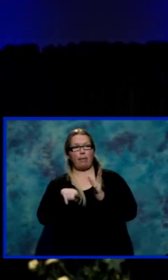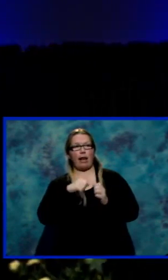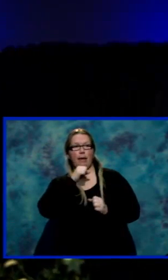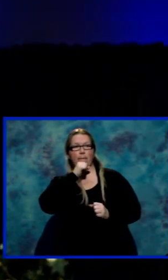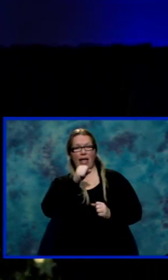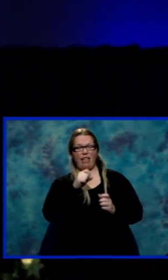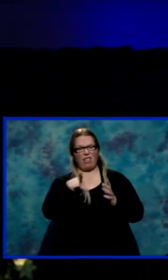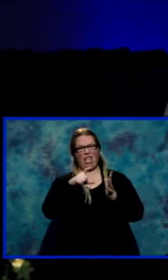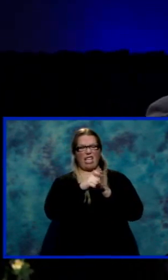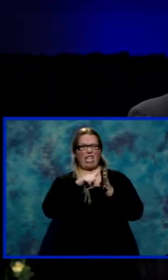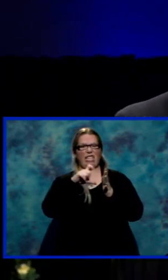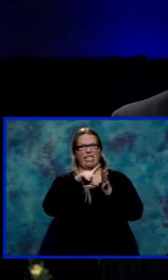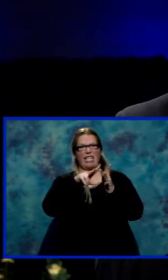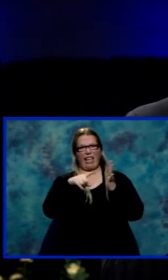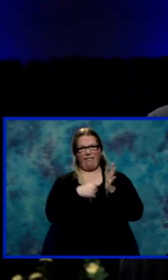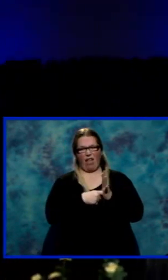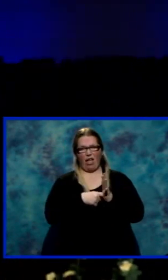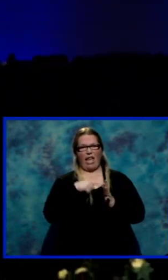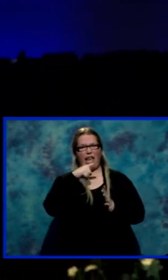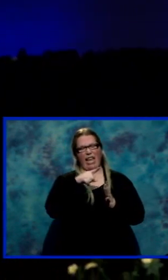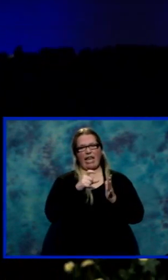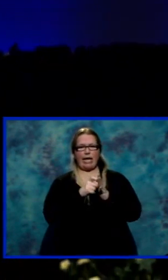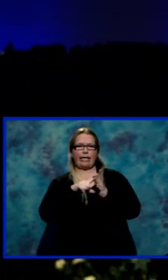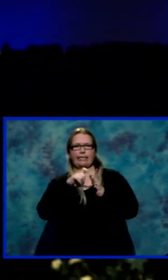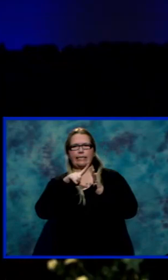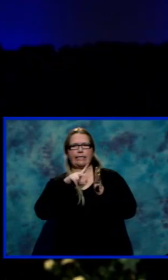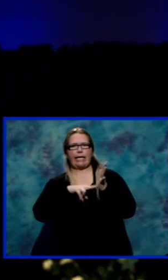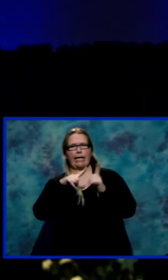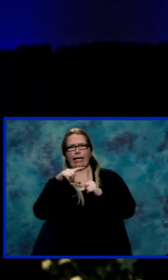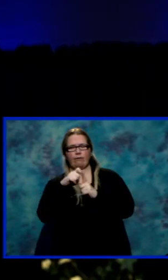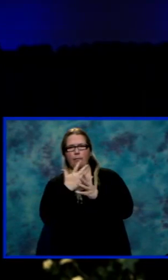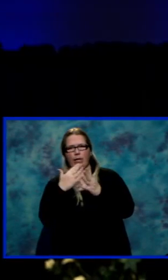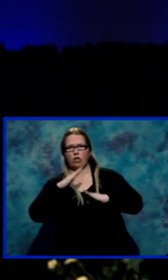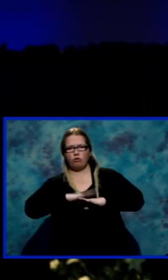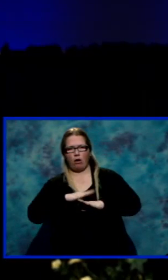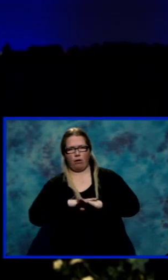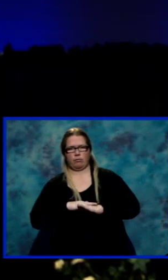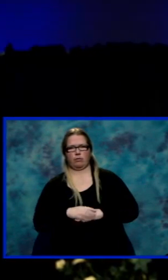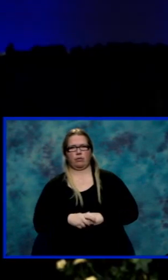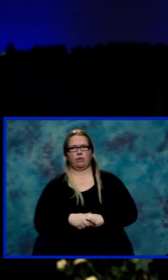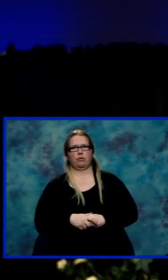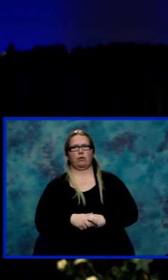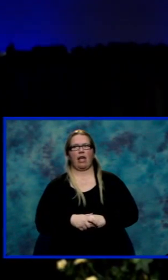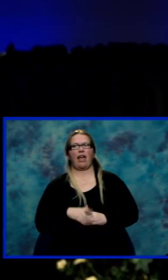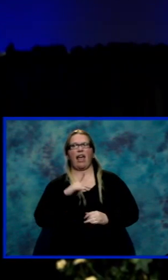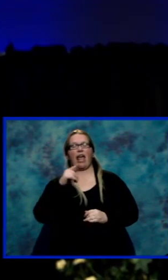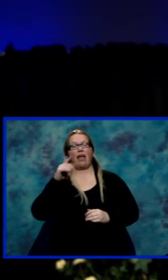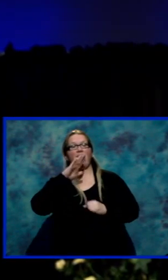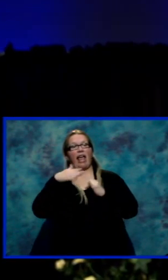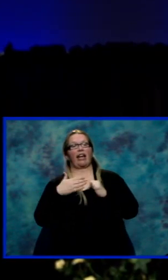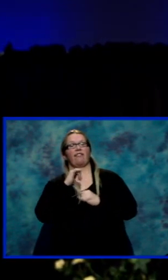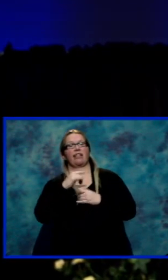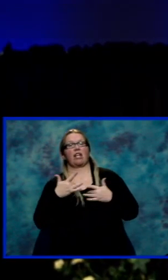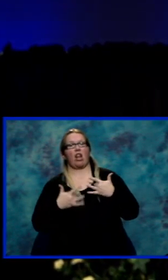a deceiver who is himself deceived so often and realizes that at the end of his life,